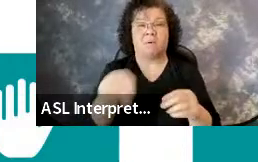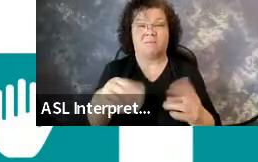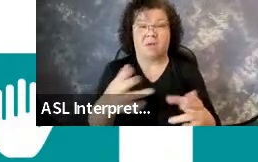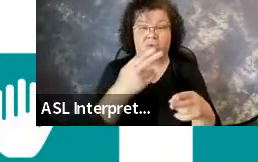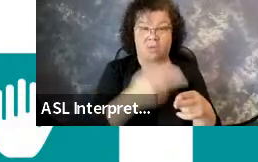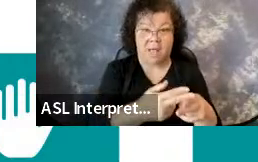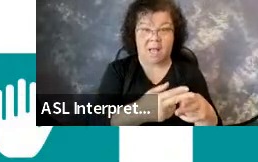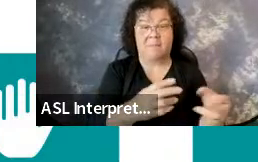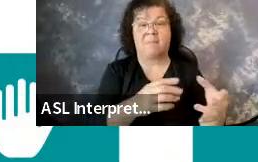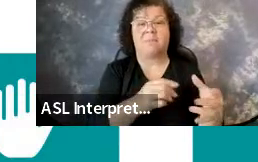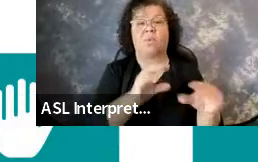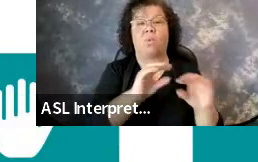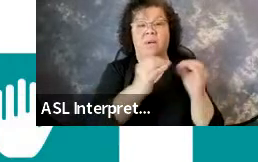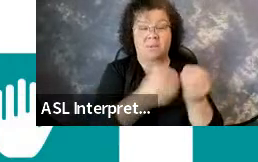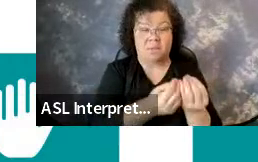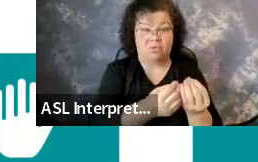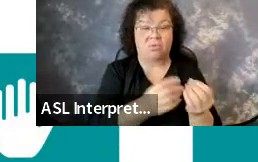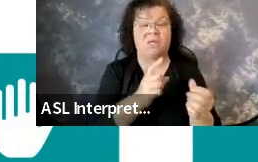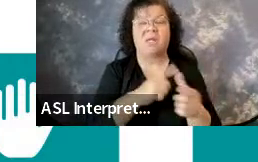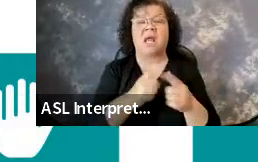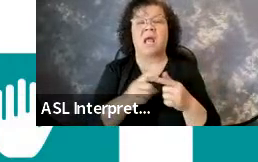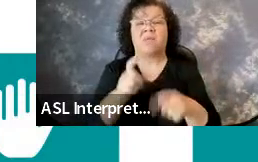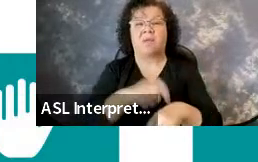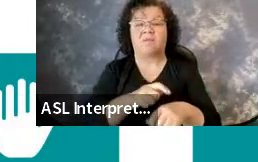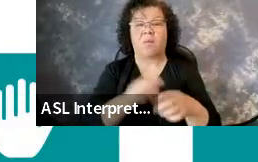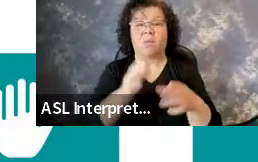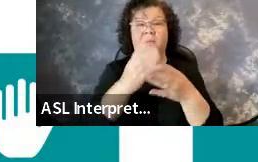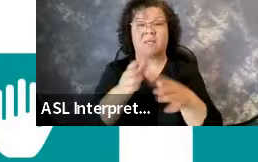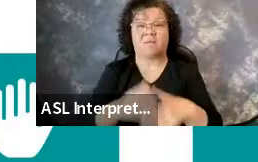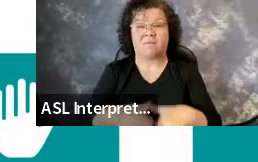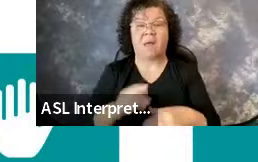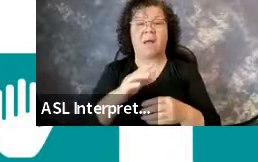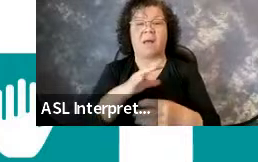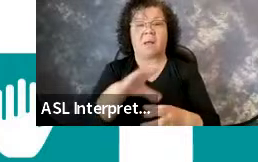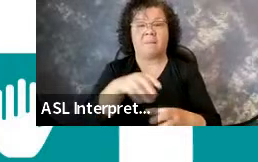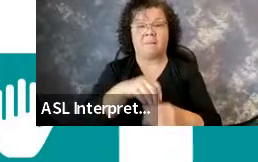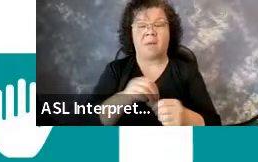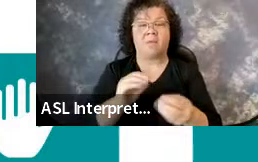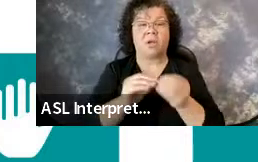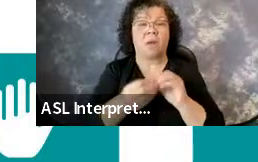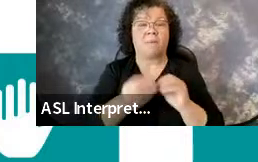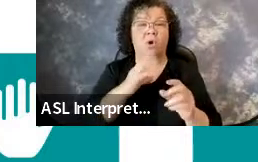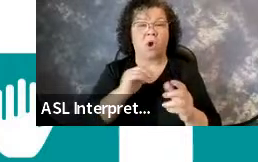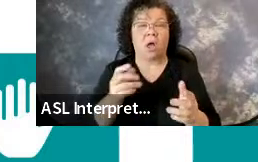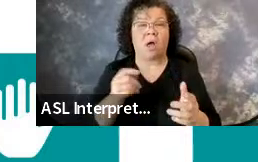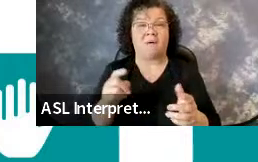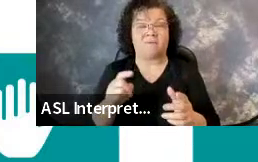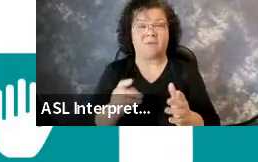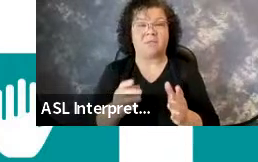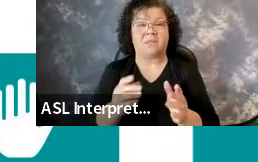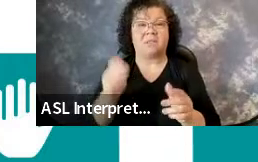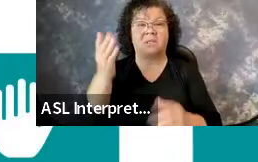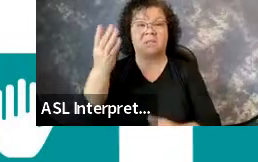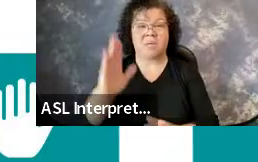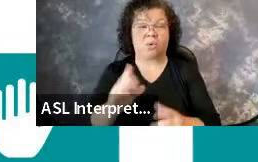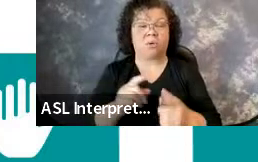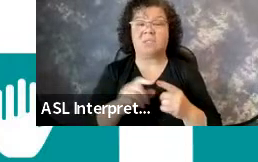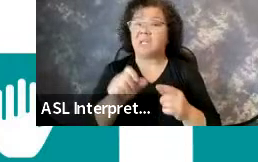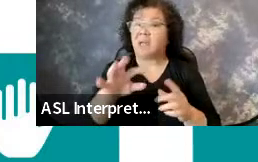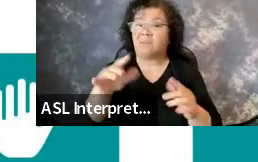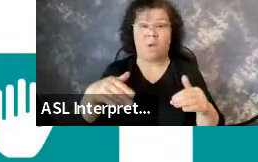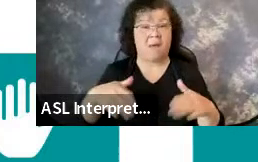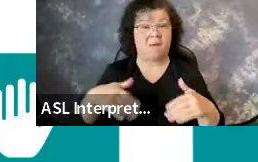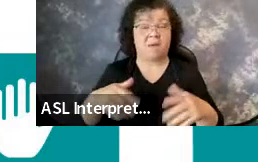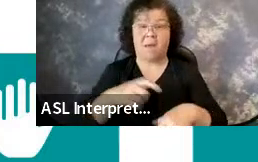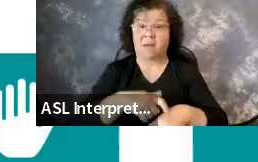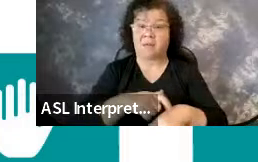and then our 10-minute time frame will be divided among the number of requested speakers. If we've run out of time and you have not had a chance to speak,